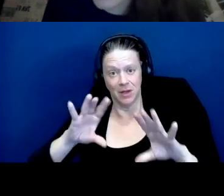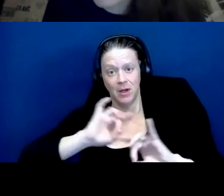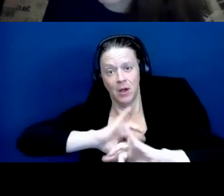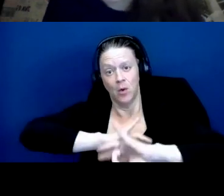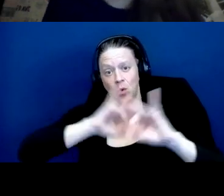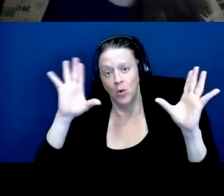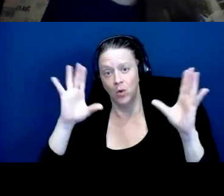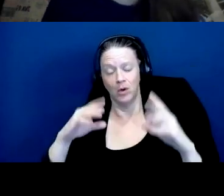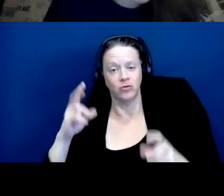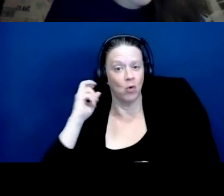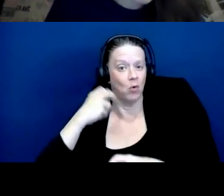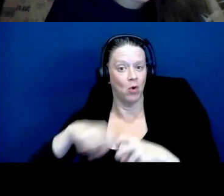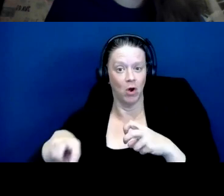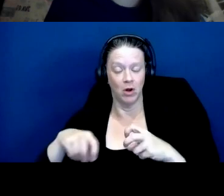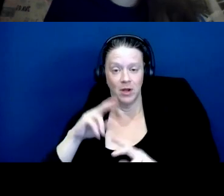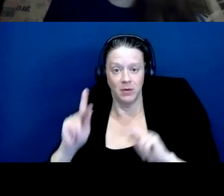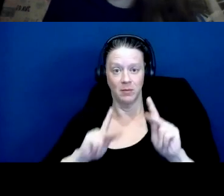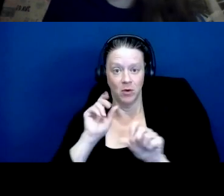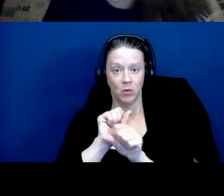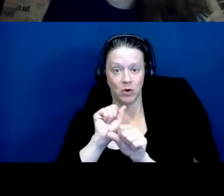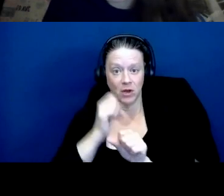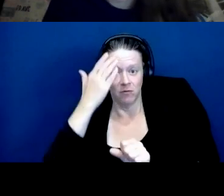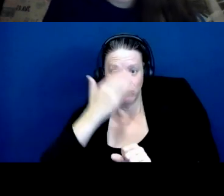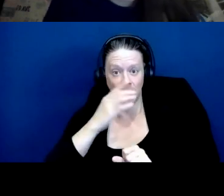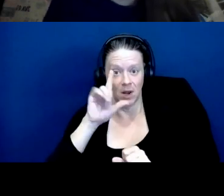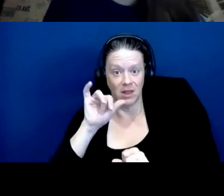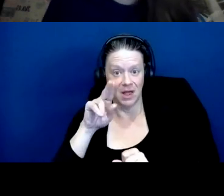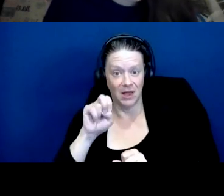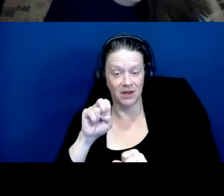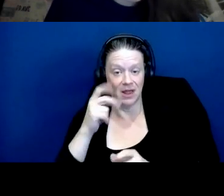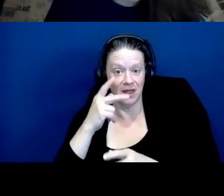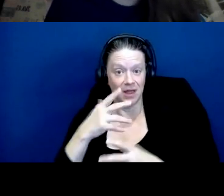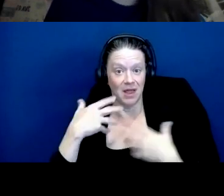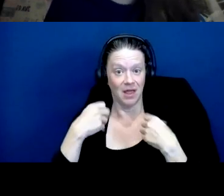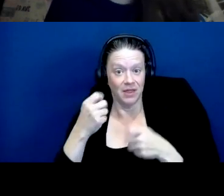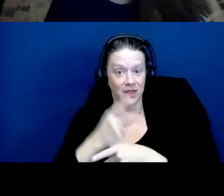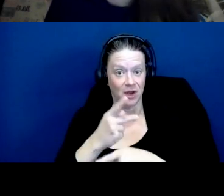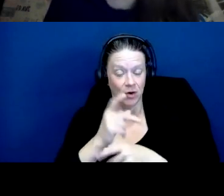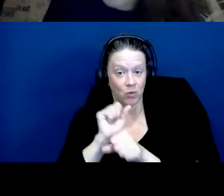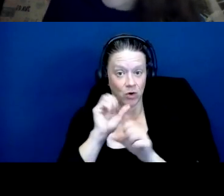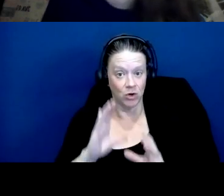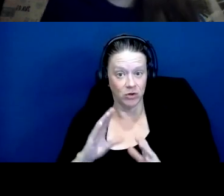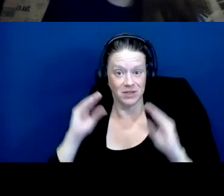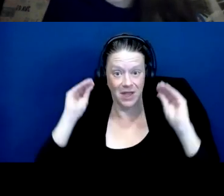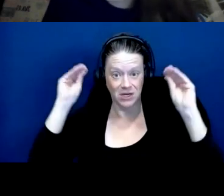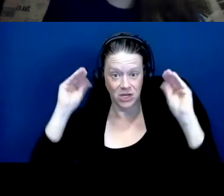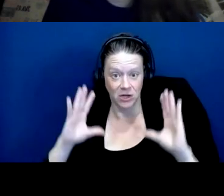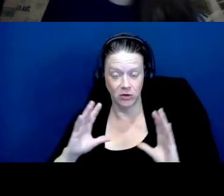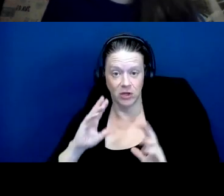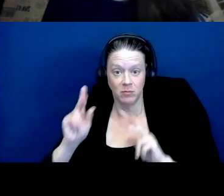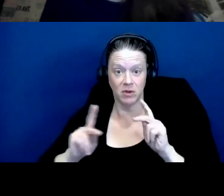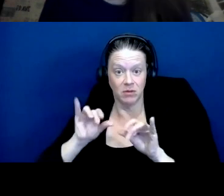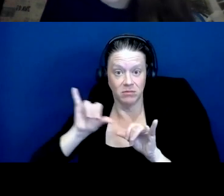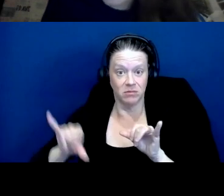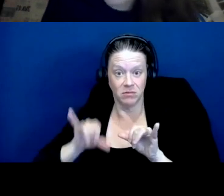front lines as educators and healthcare providers, those of us who have been home with our kids